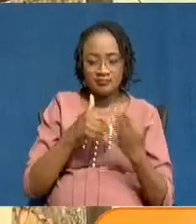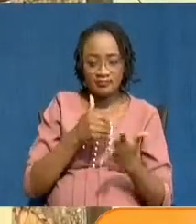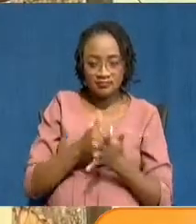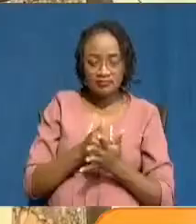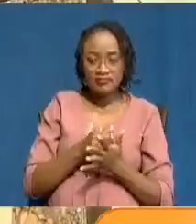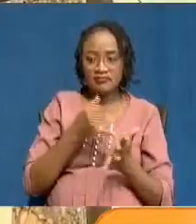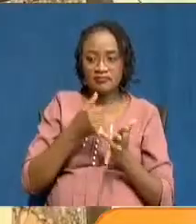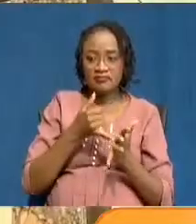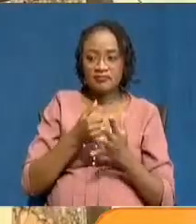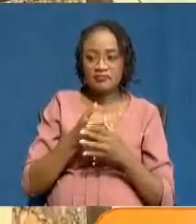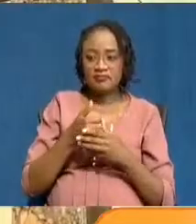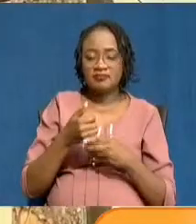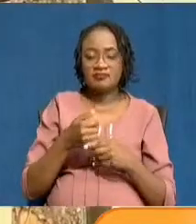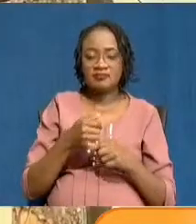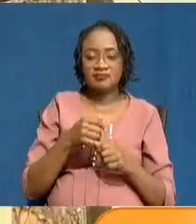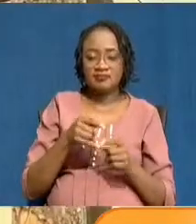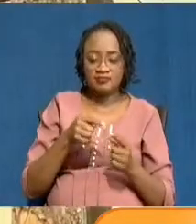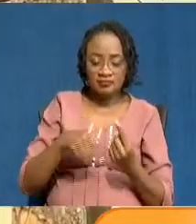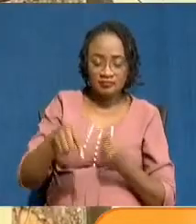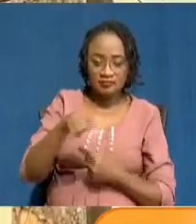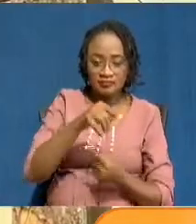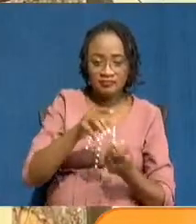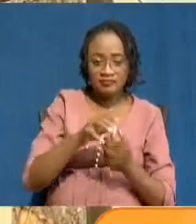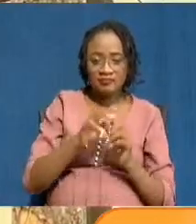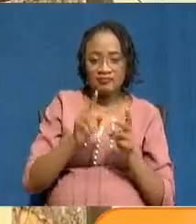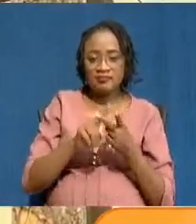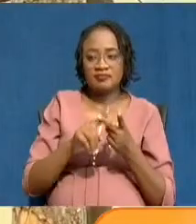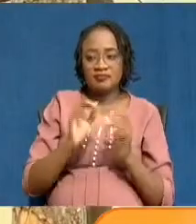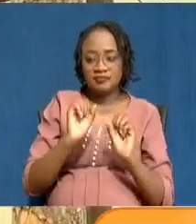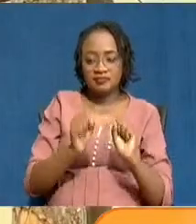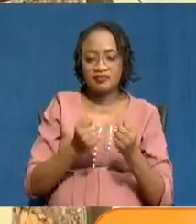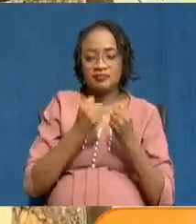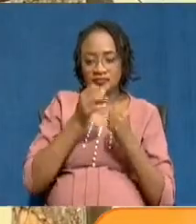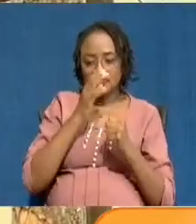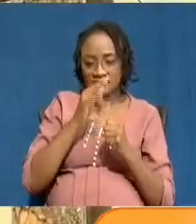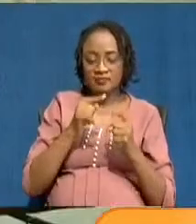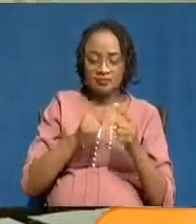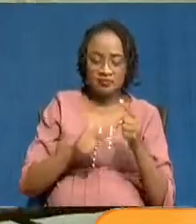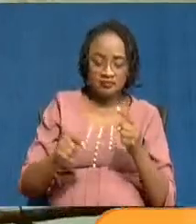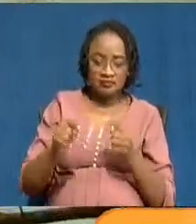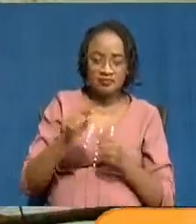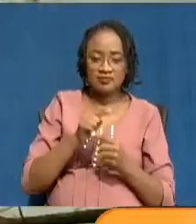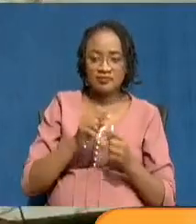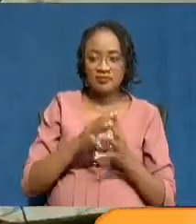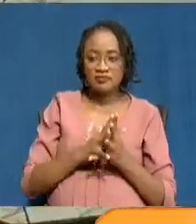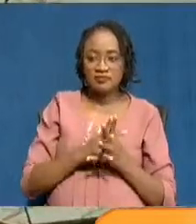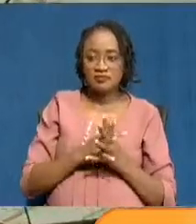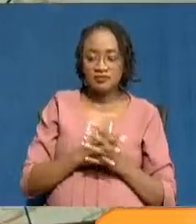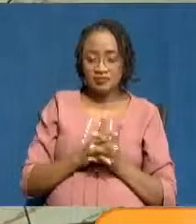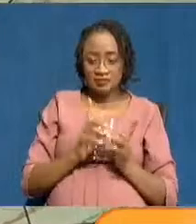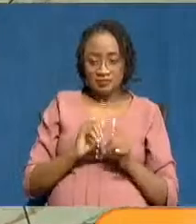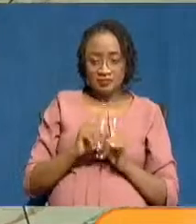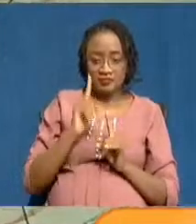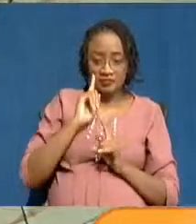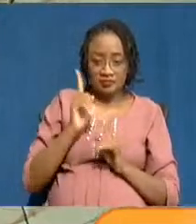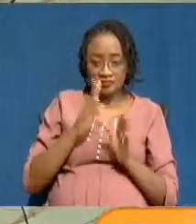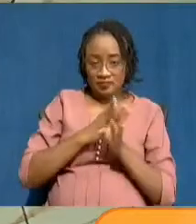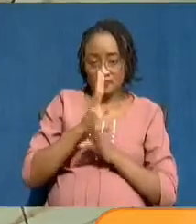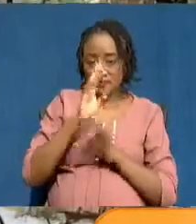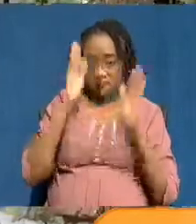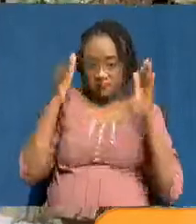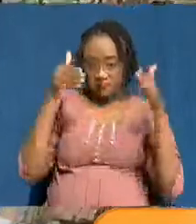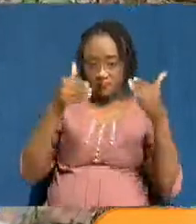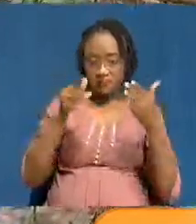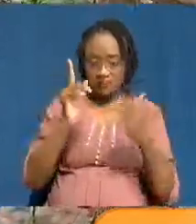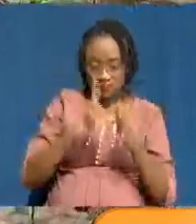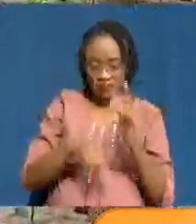rotation, composting, agroforestry, and water recycling. In Monica's case, the focus is on high-value